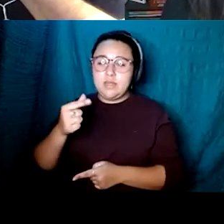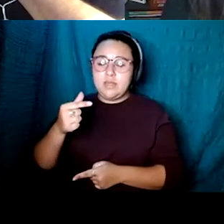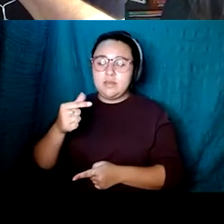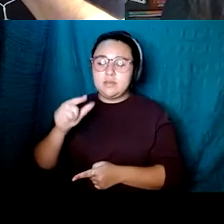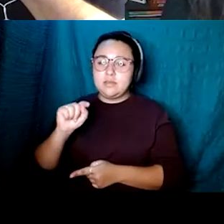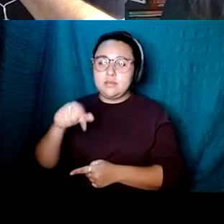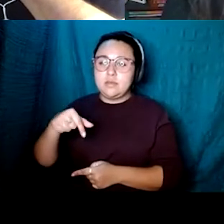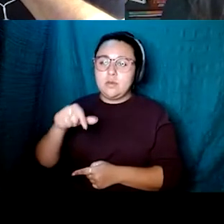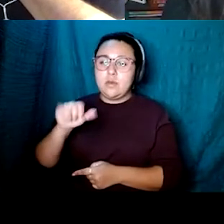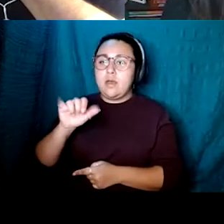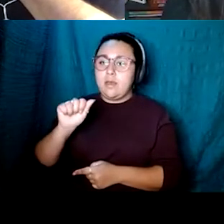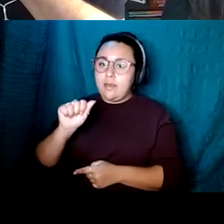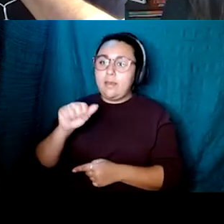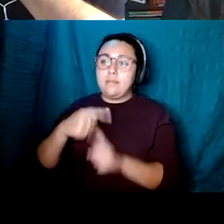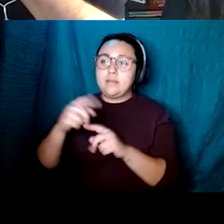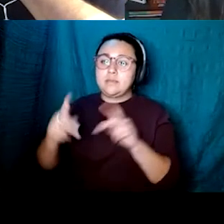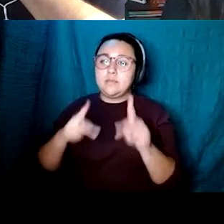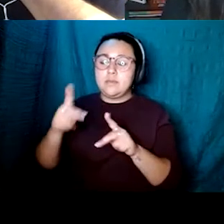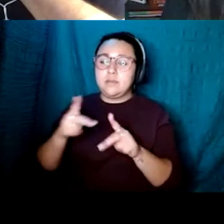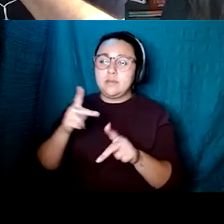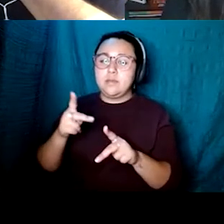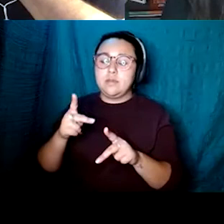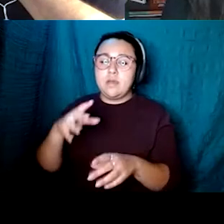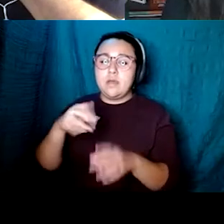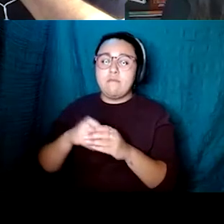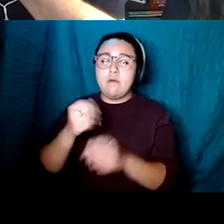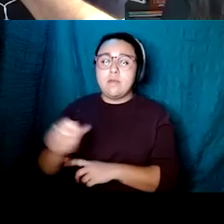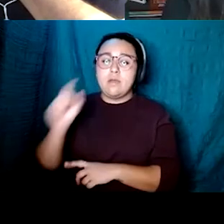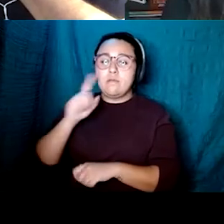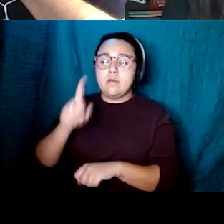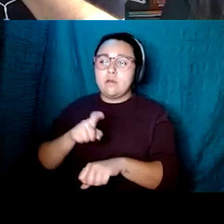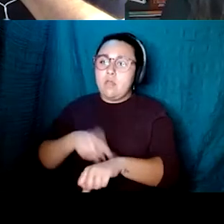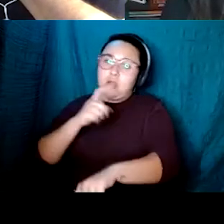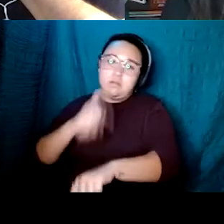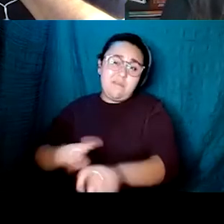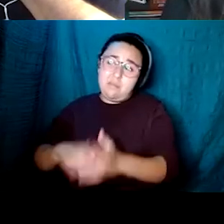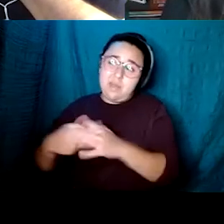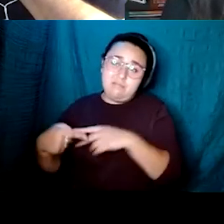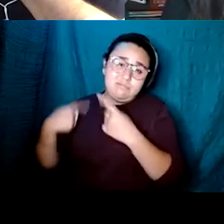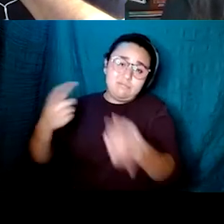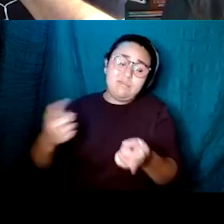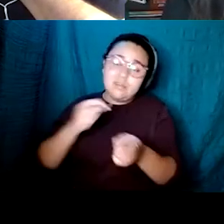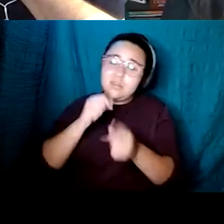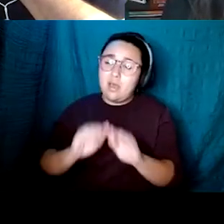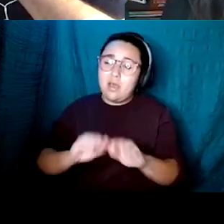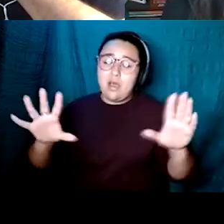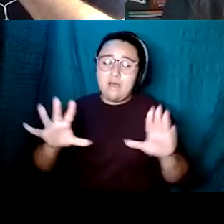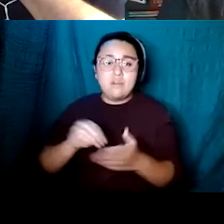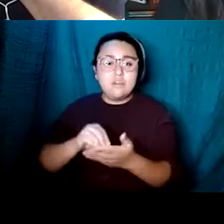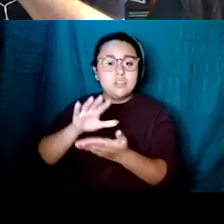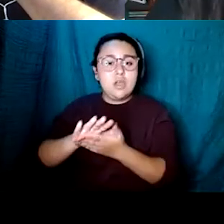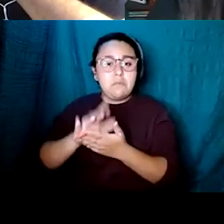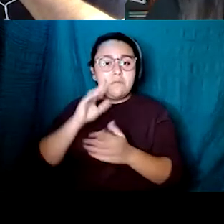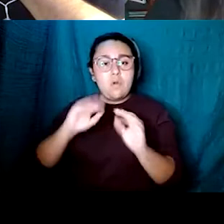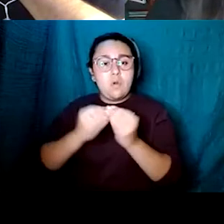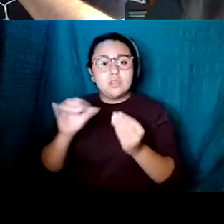LGBTQIAP plus people involved in this movement from the very beginning. It's not as obvious or documented in